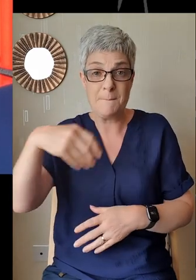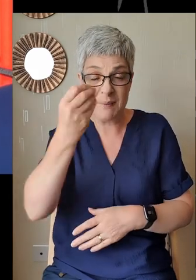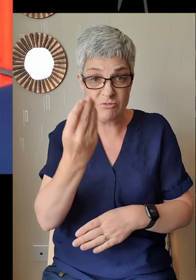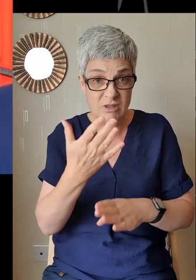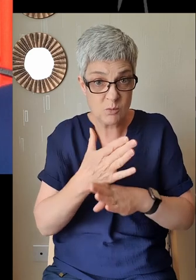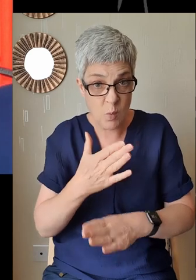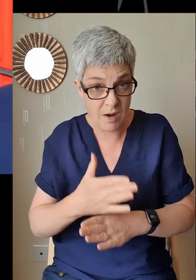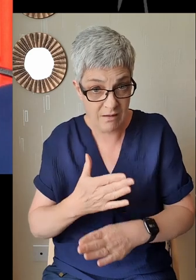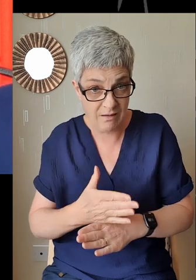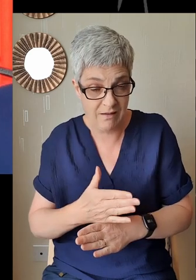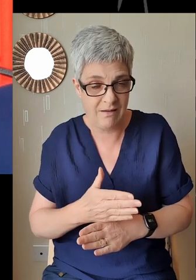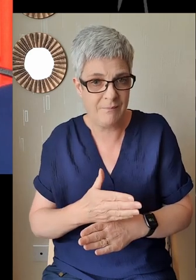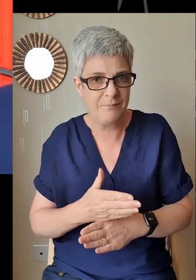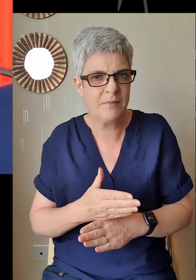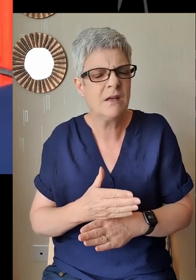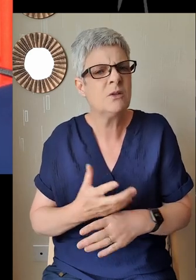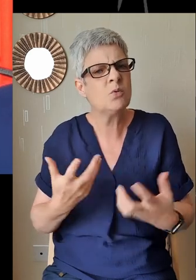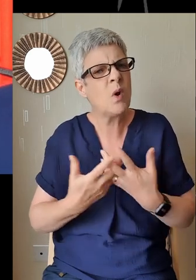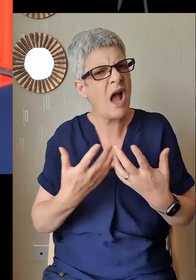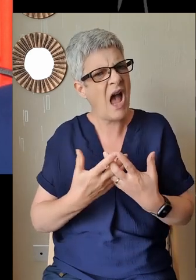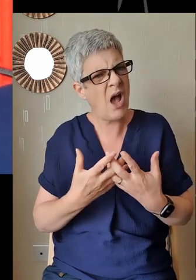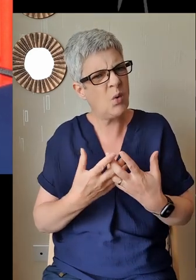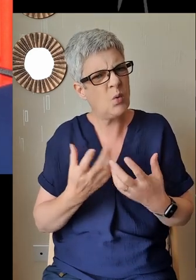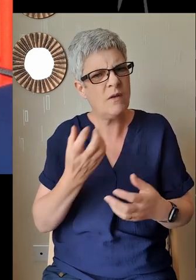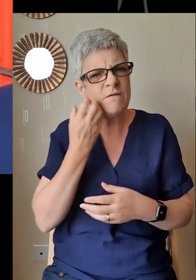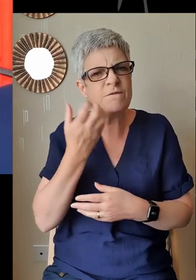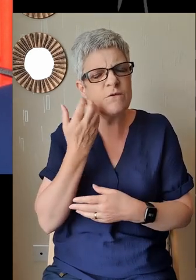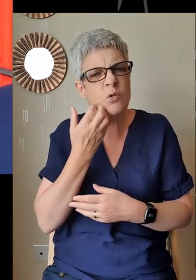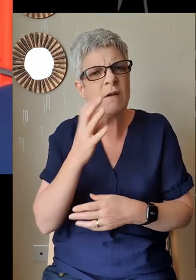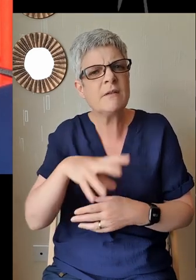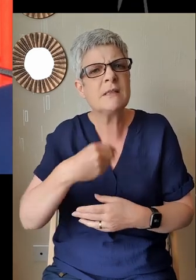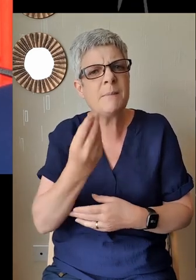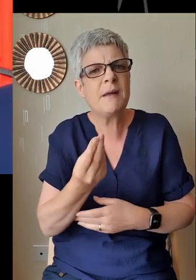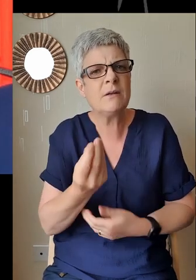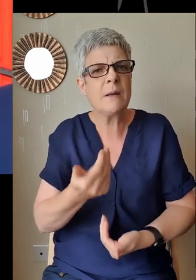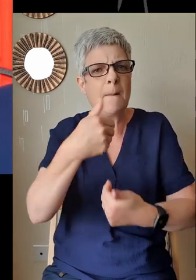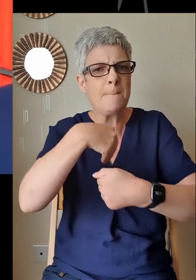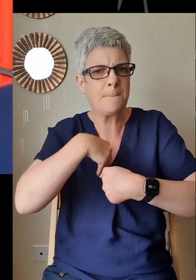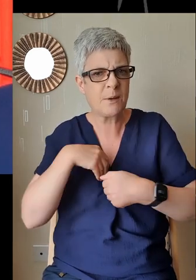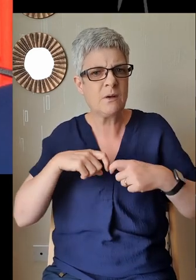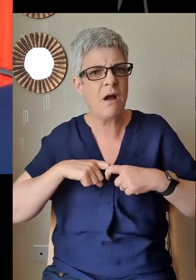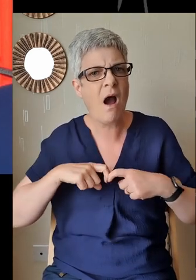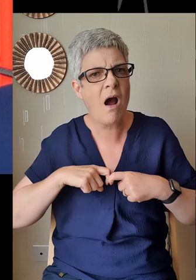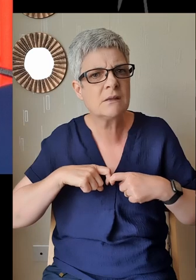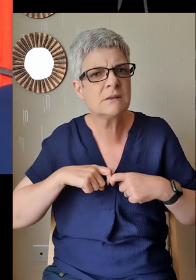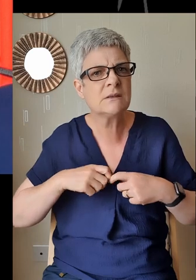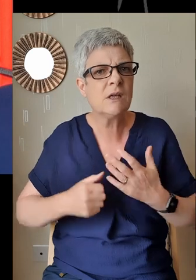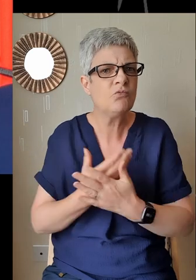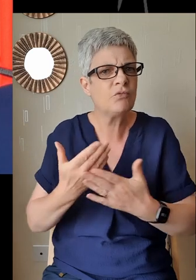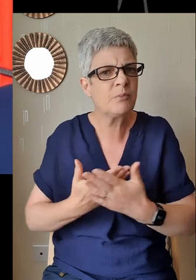But how does the fruit of the Spirit take root in our hearts and be produced in our lives?